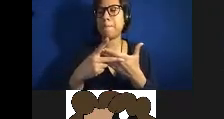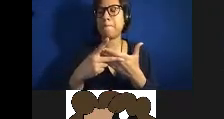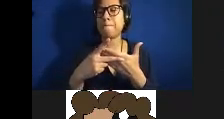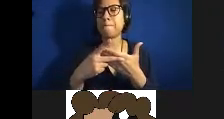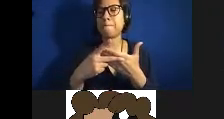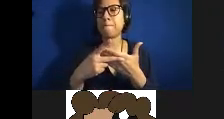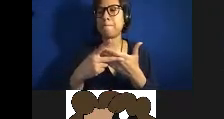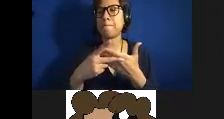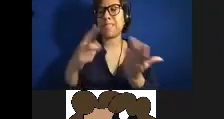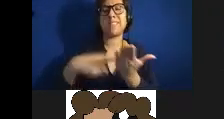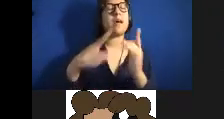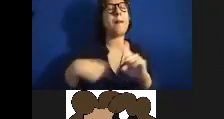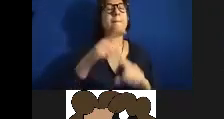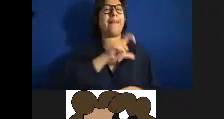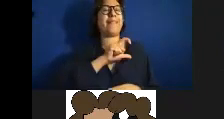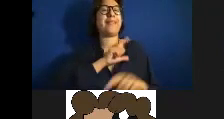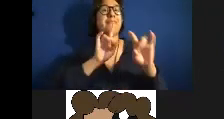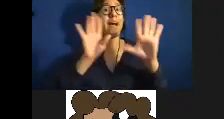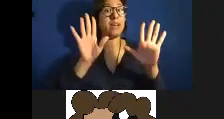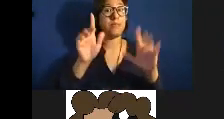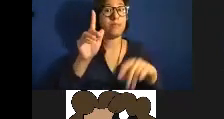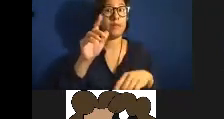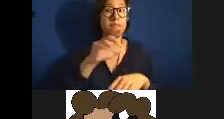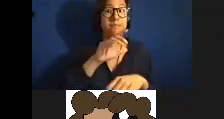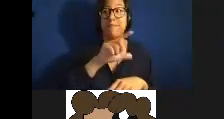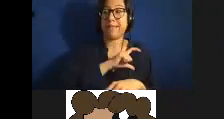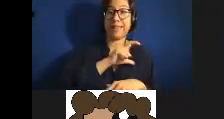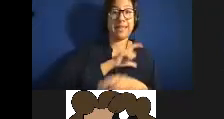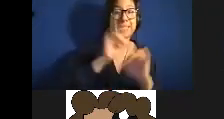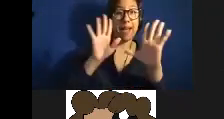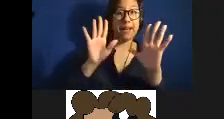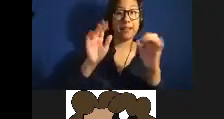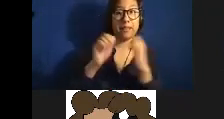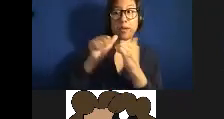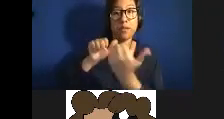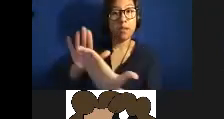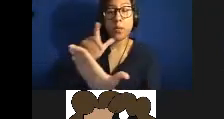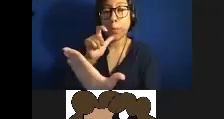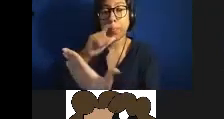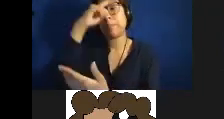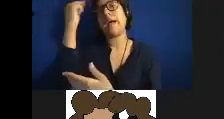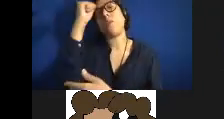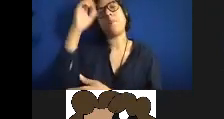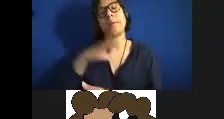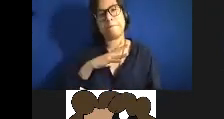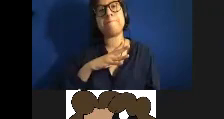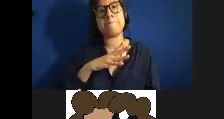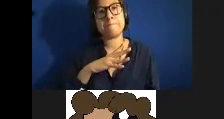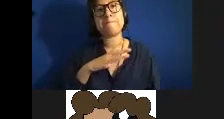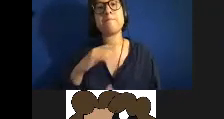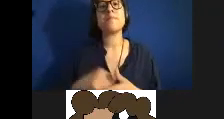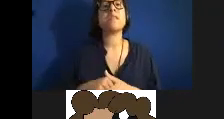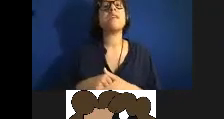that focused on police violence, but police violence against Black women, right? So we talked about, you know, the